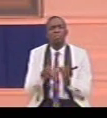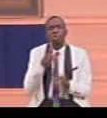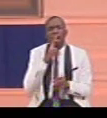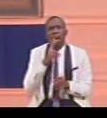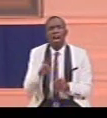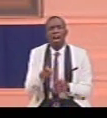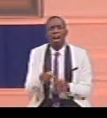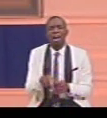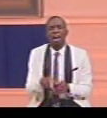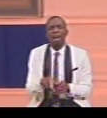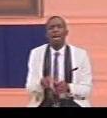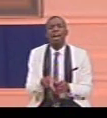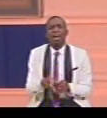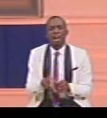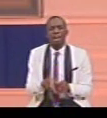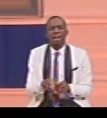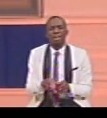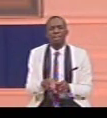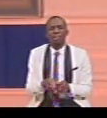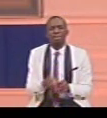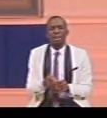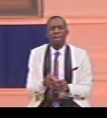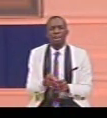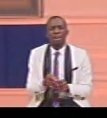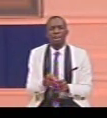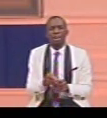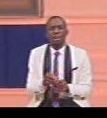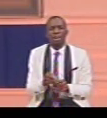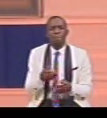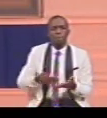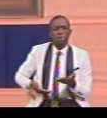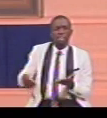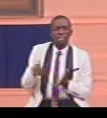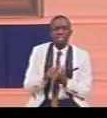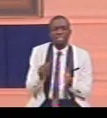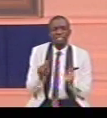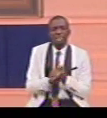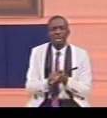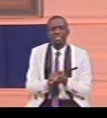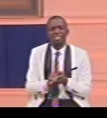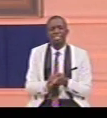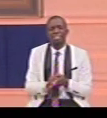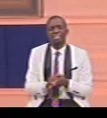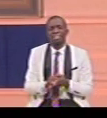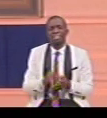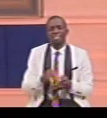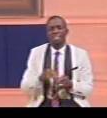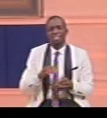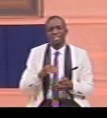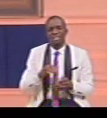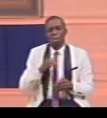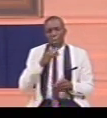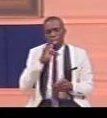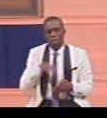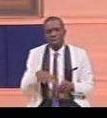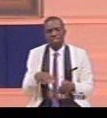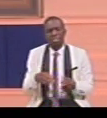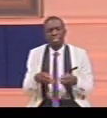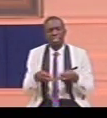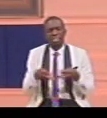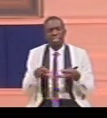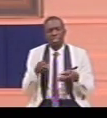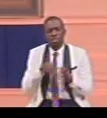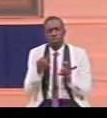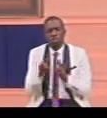Deliverance and that sister Emma of a protection and preservation is ready within that salvation